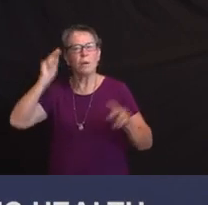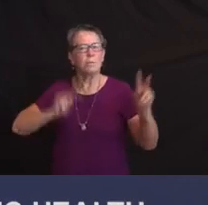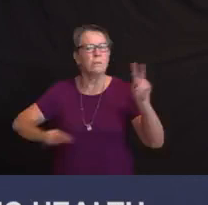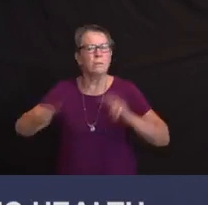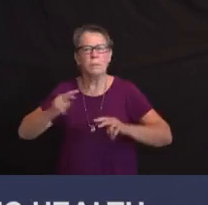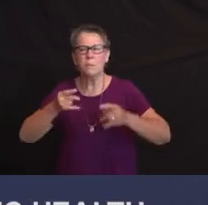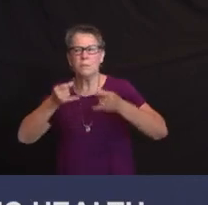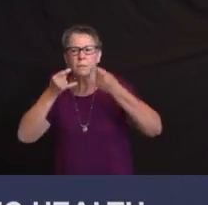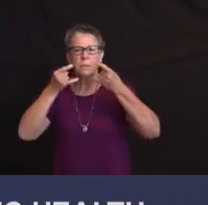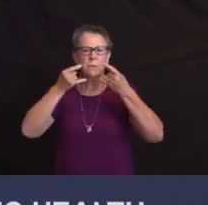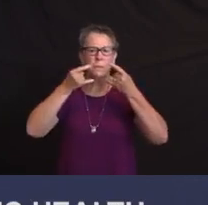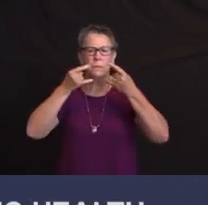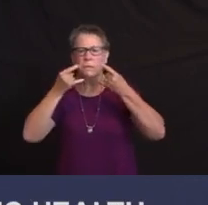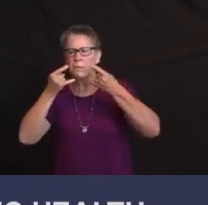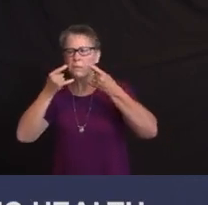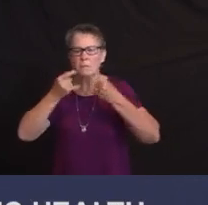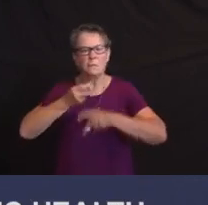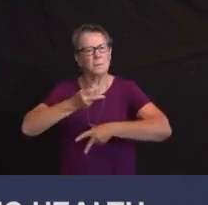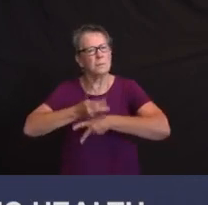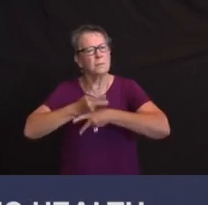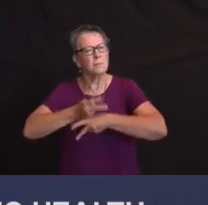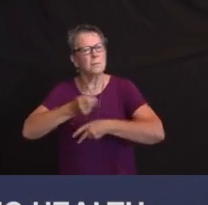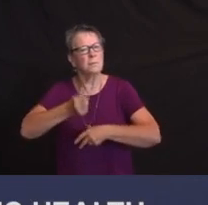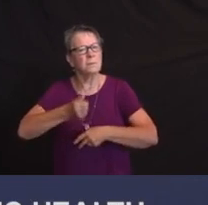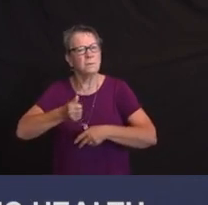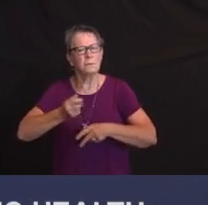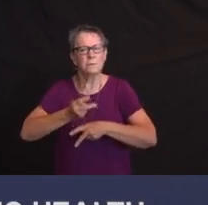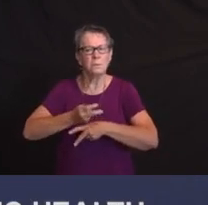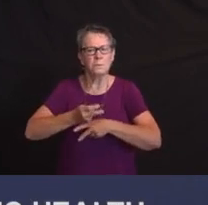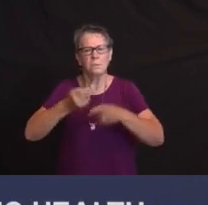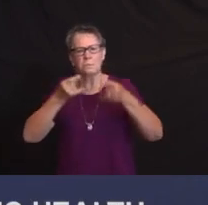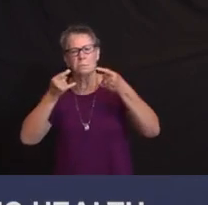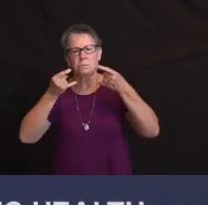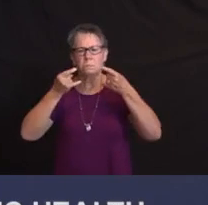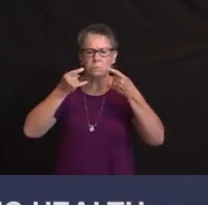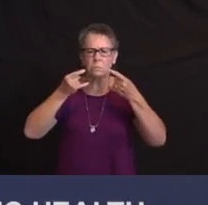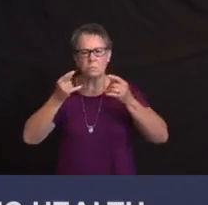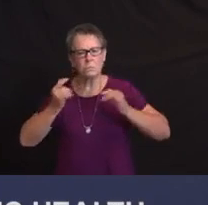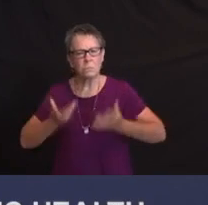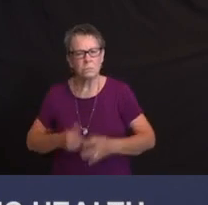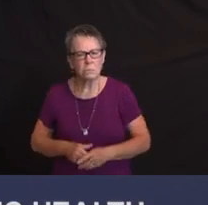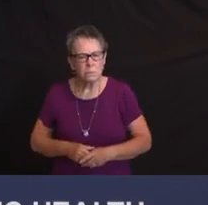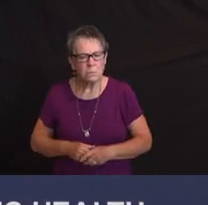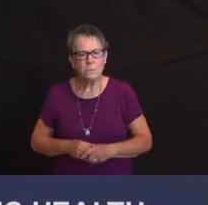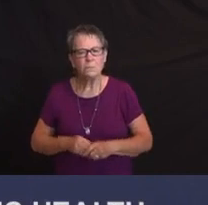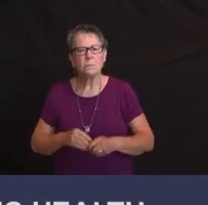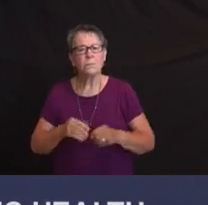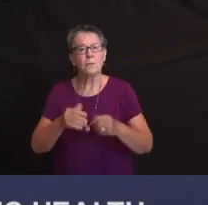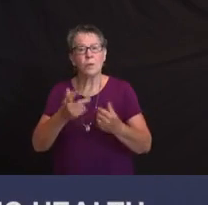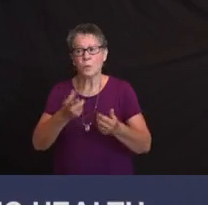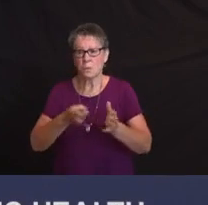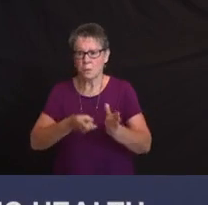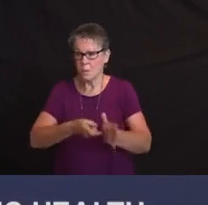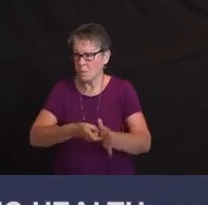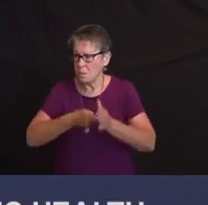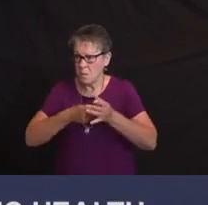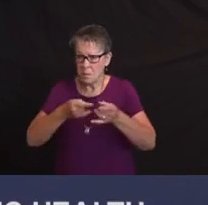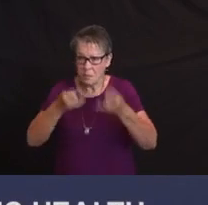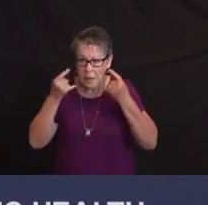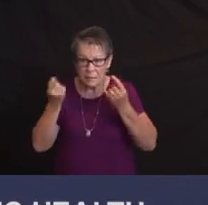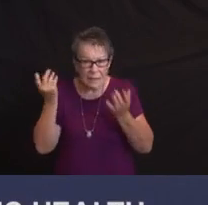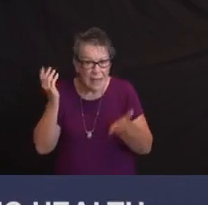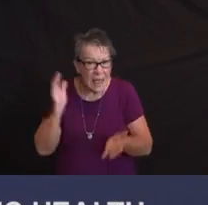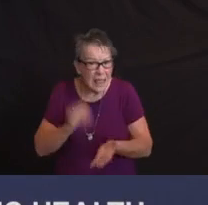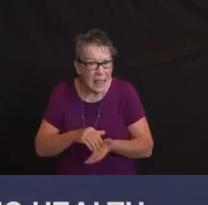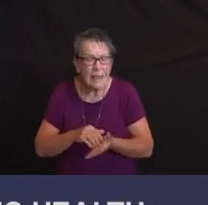Not yet in terms of mandating masks, Brent, but we've said many times we leave things you have to leave all options on the